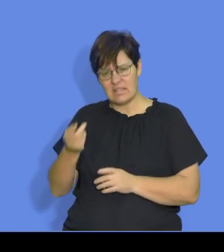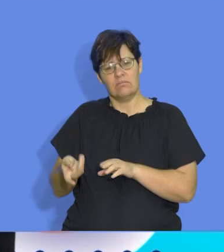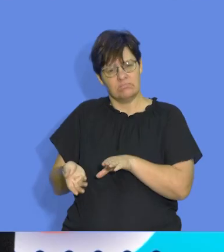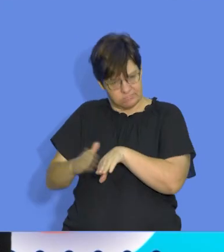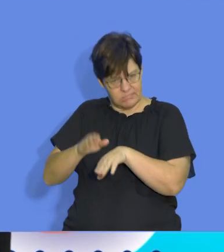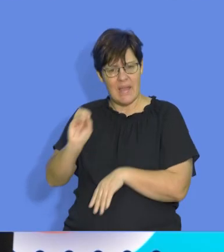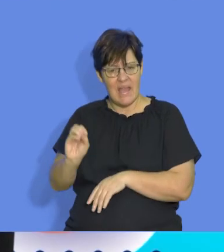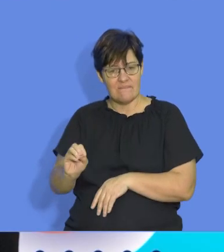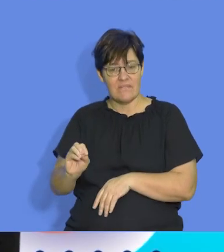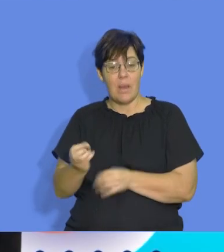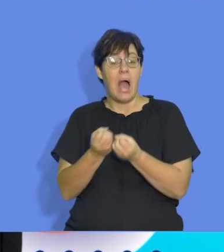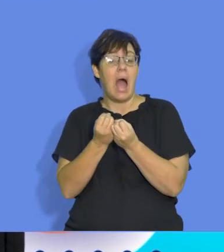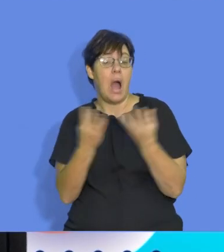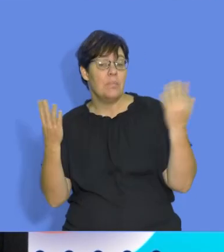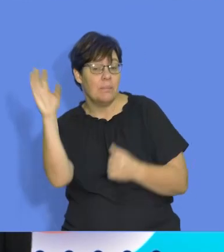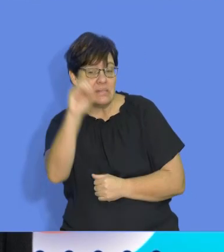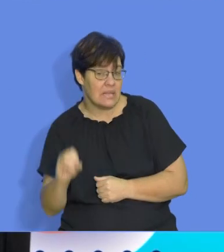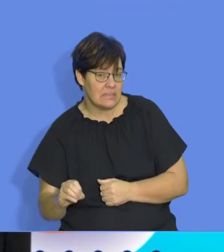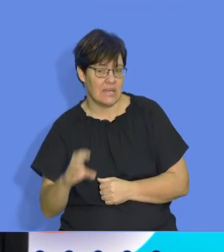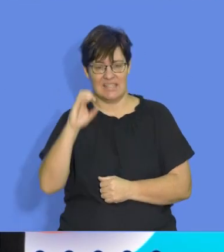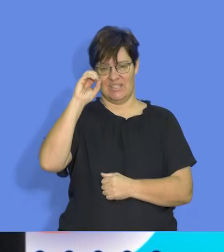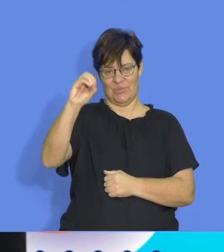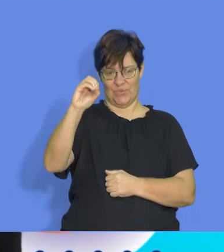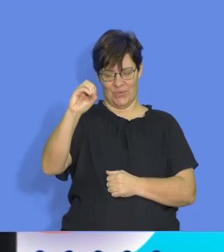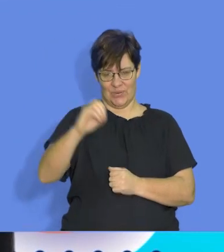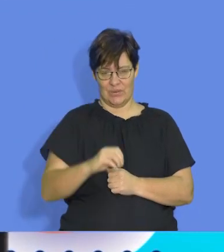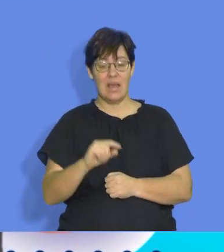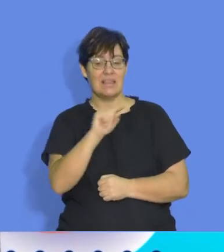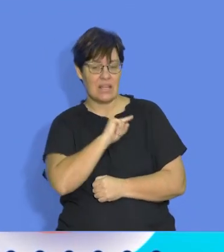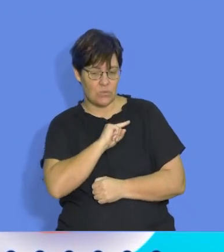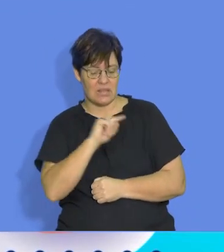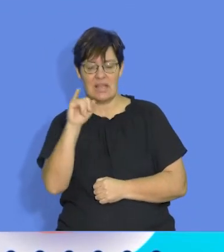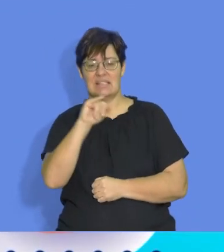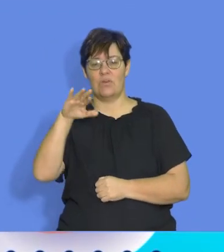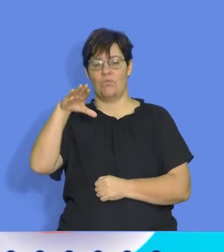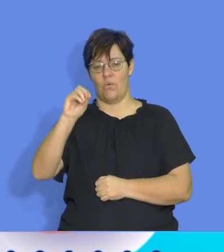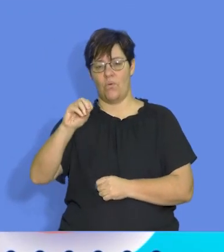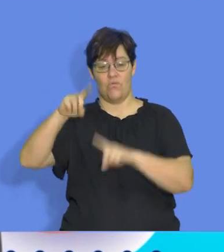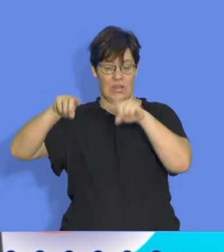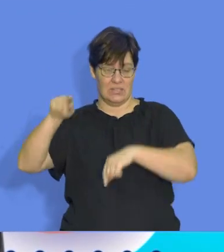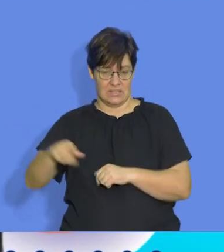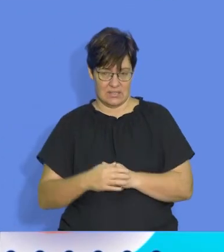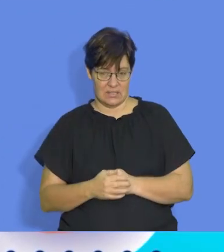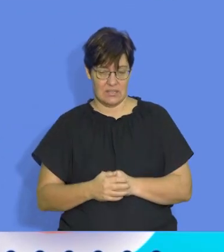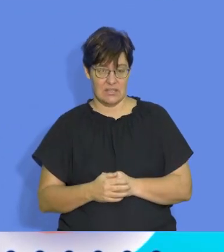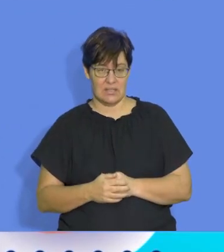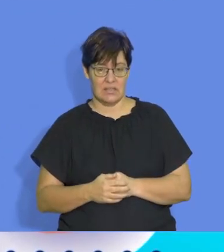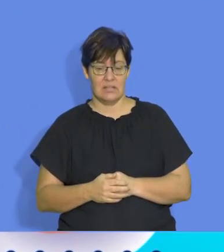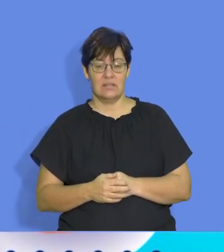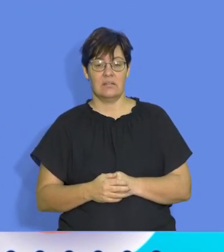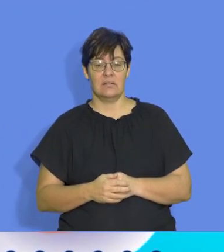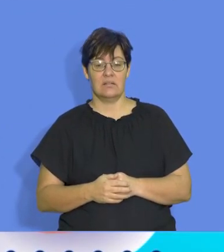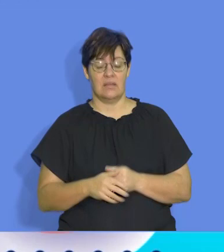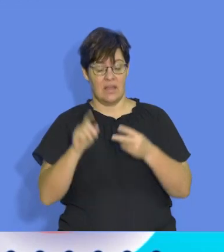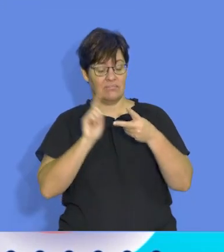it, but the rate is 0%. That's why we say zero rated. The second one is VAT